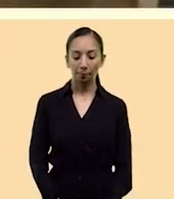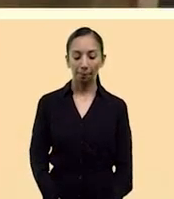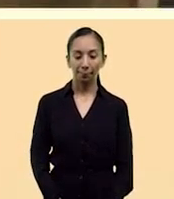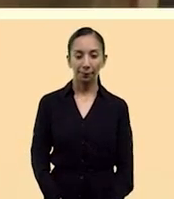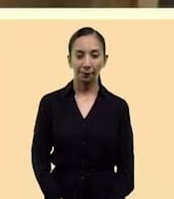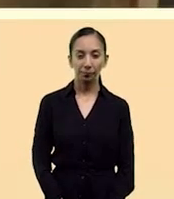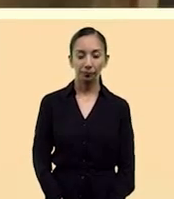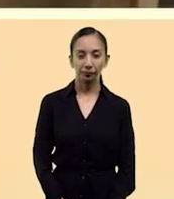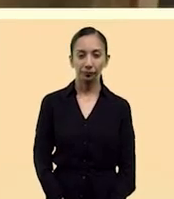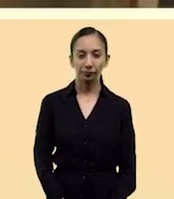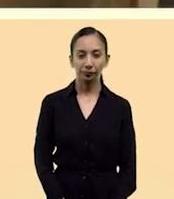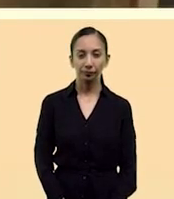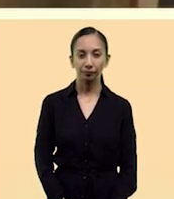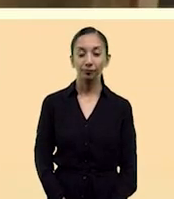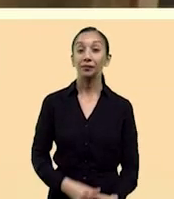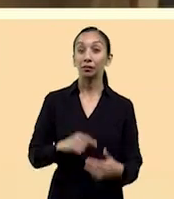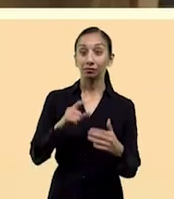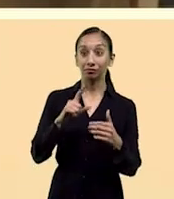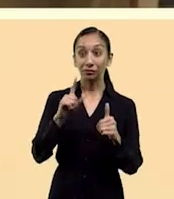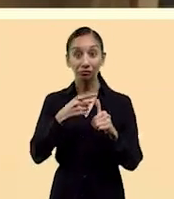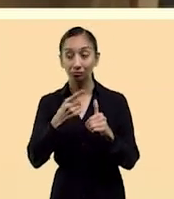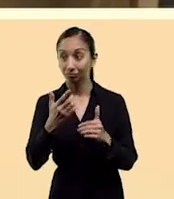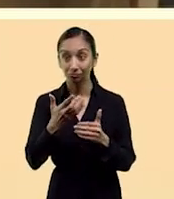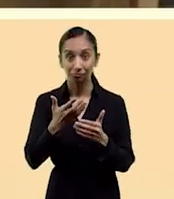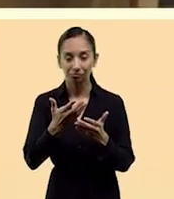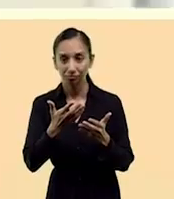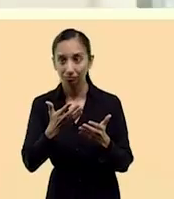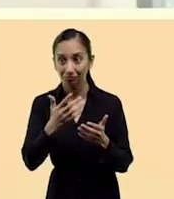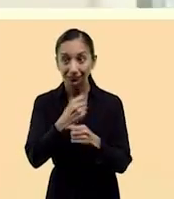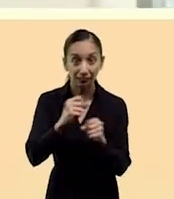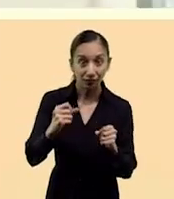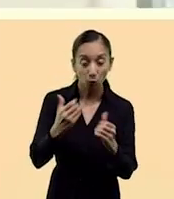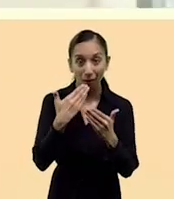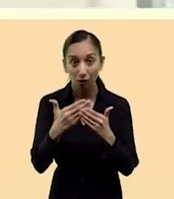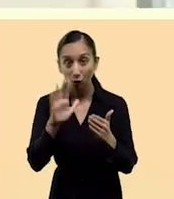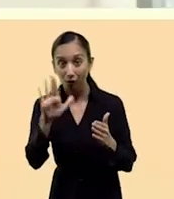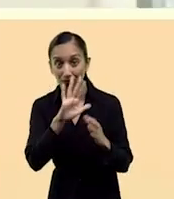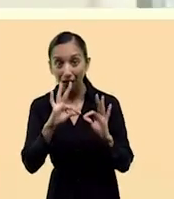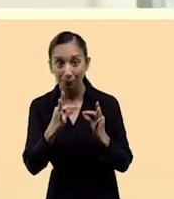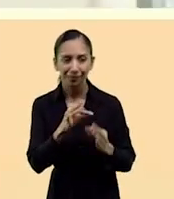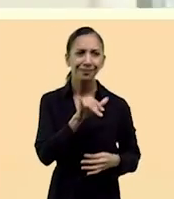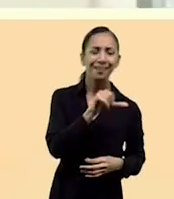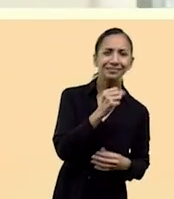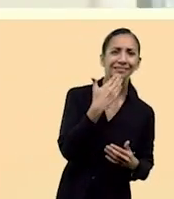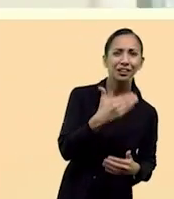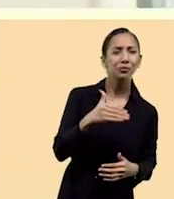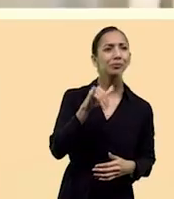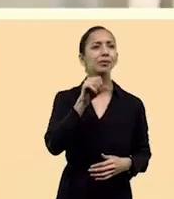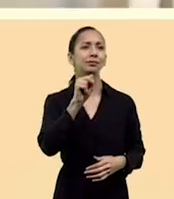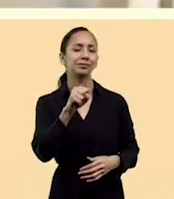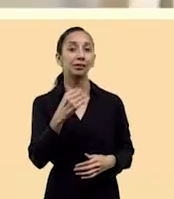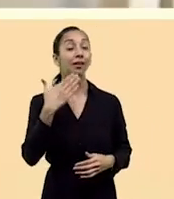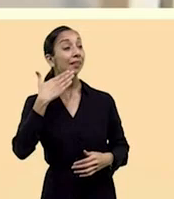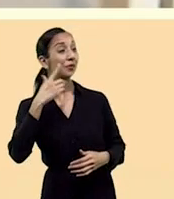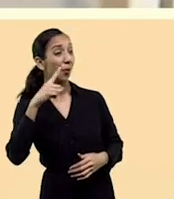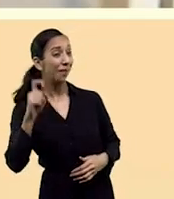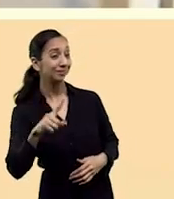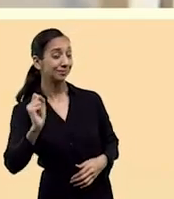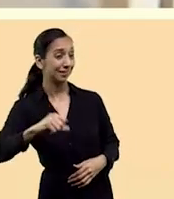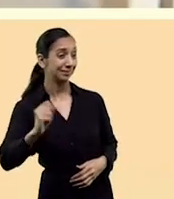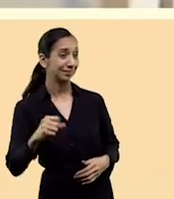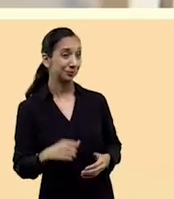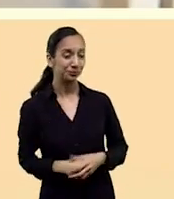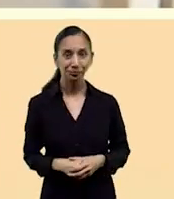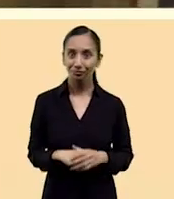First of all, most importantly, everybody safe and well, and your family safe and well? Yes, thank you. Yes, thank goodness. Thank you for asking, yes.